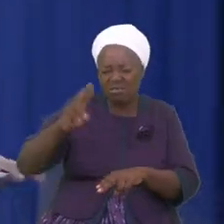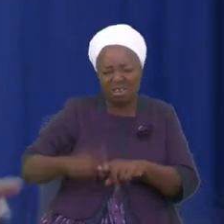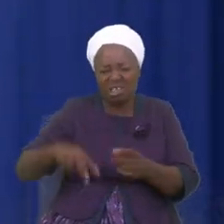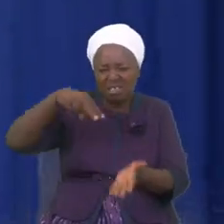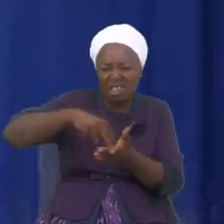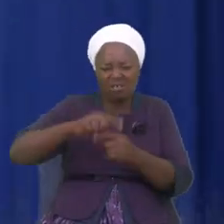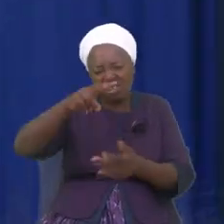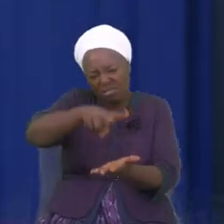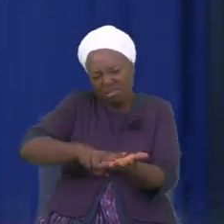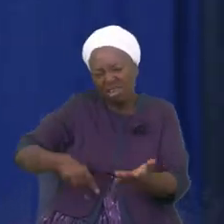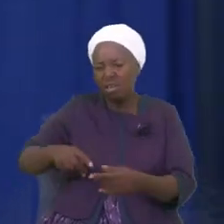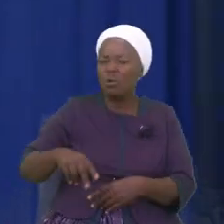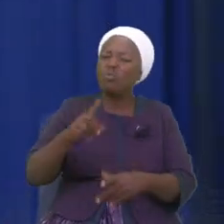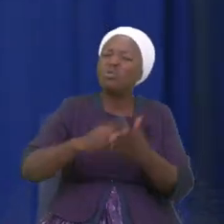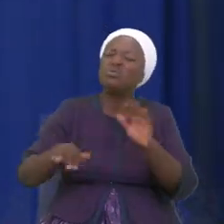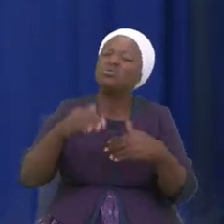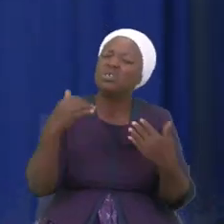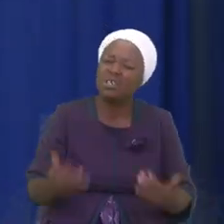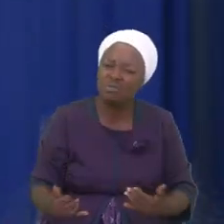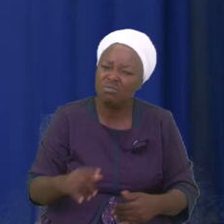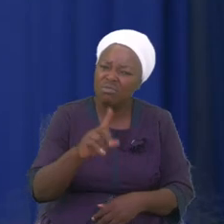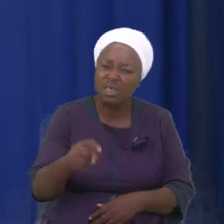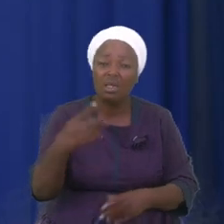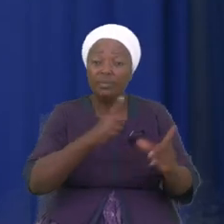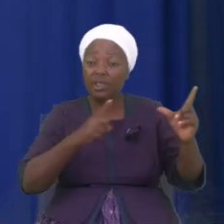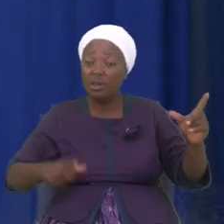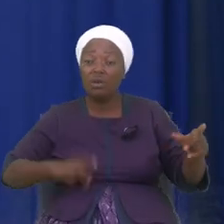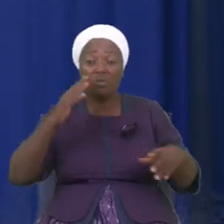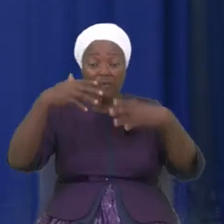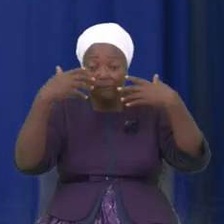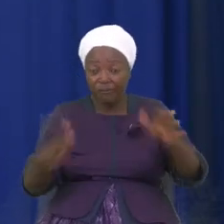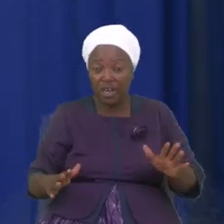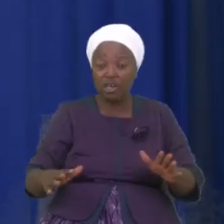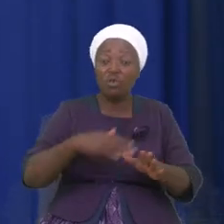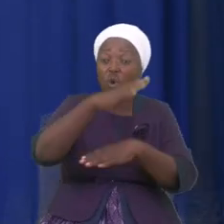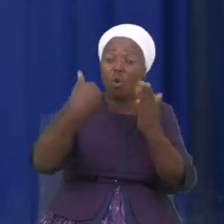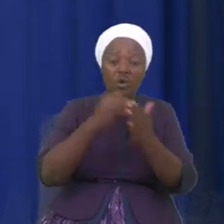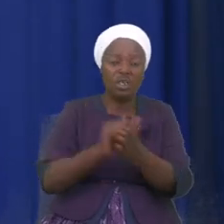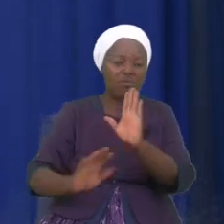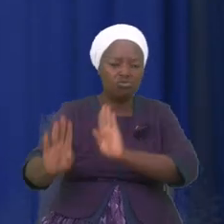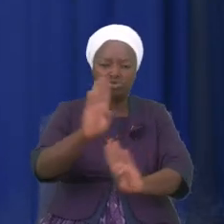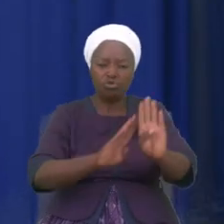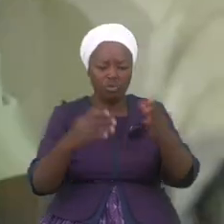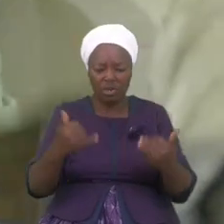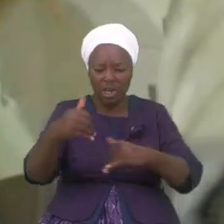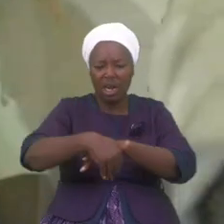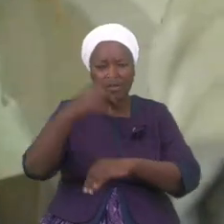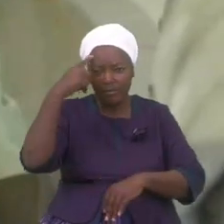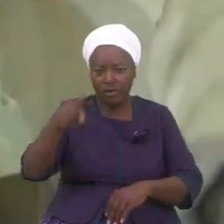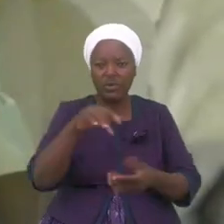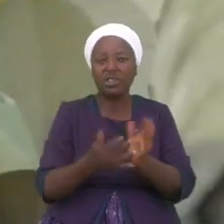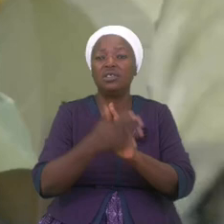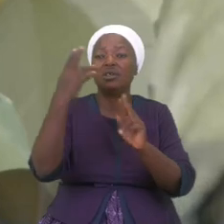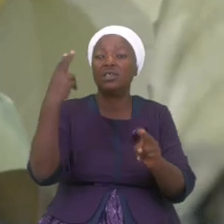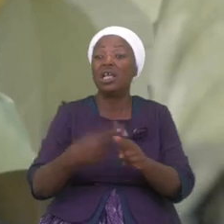are you going to do now? The Lord will finish all that trouble tonight for you in Jesus' name.